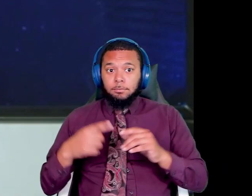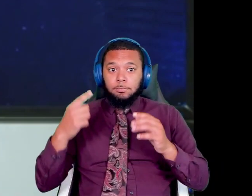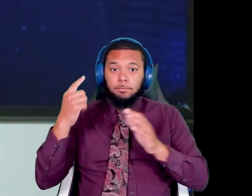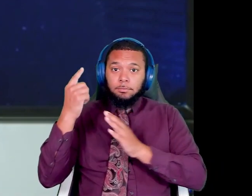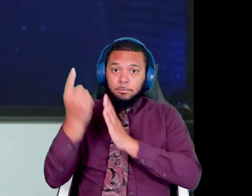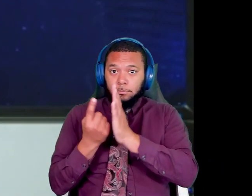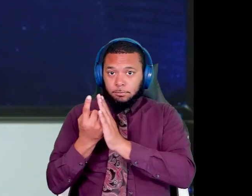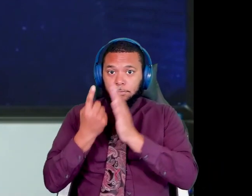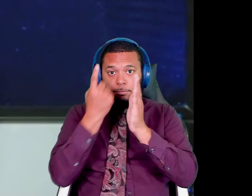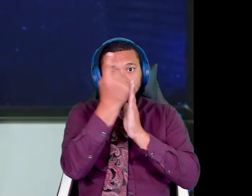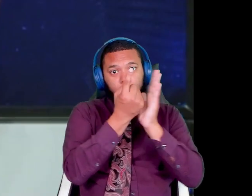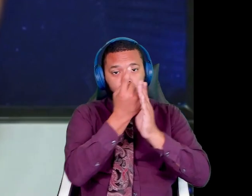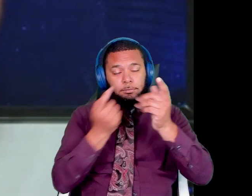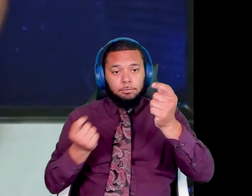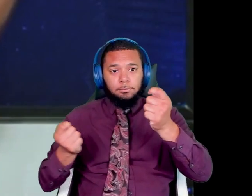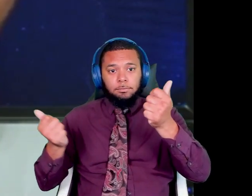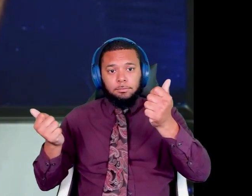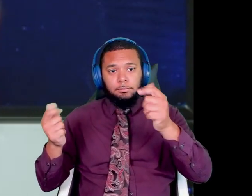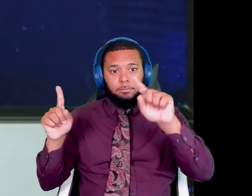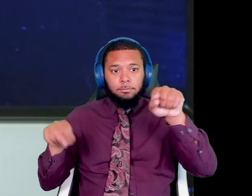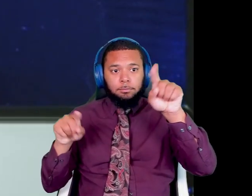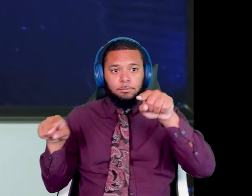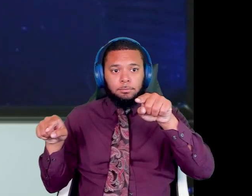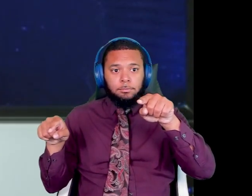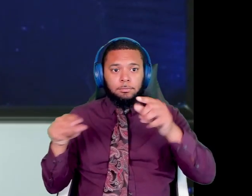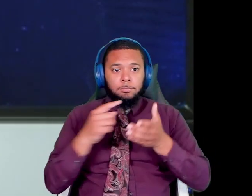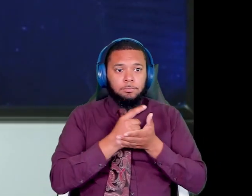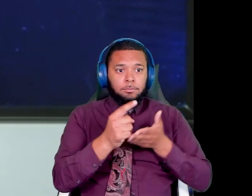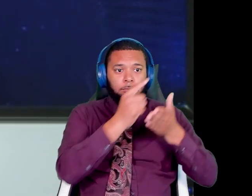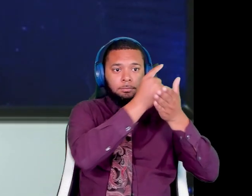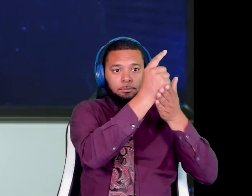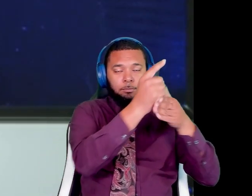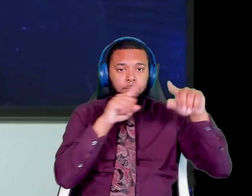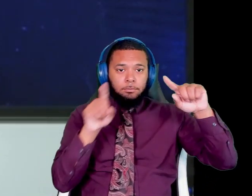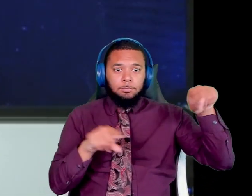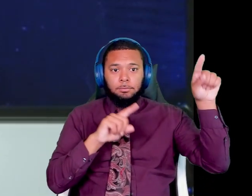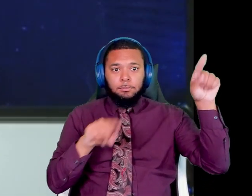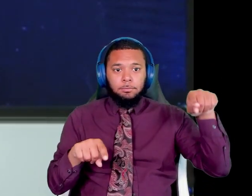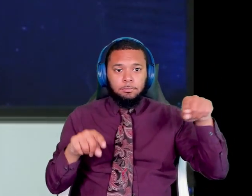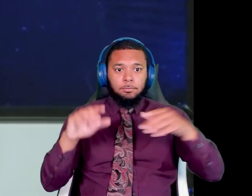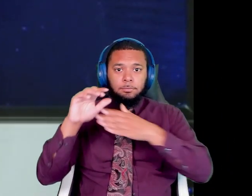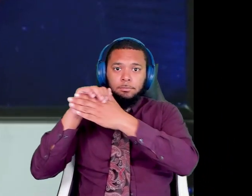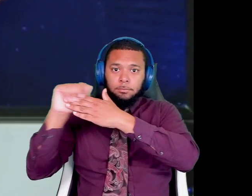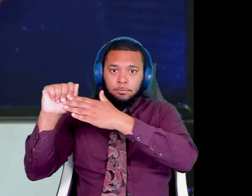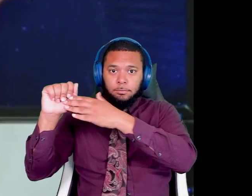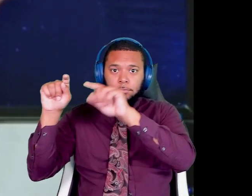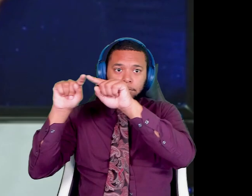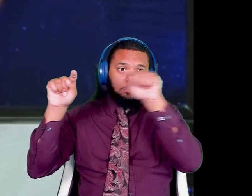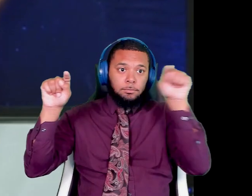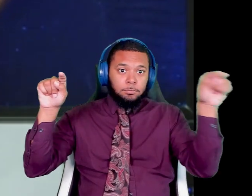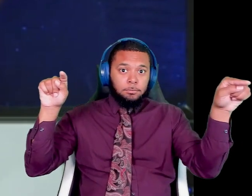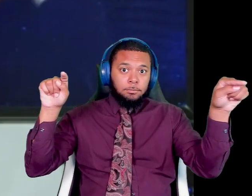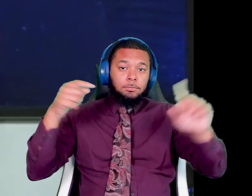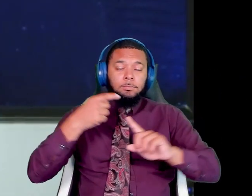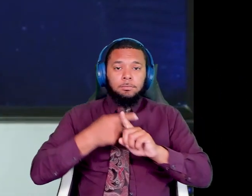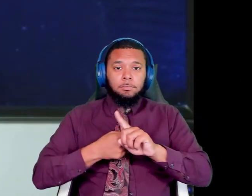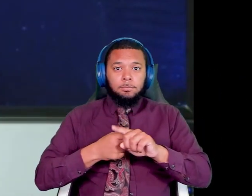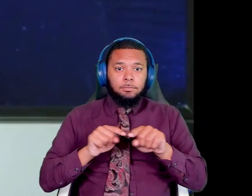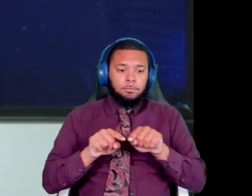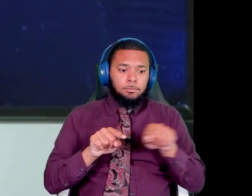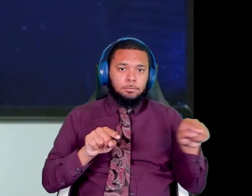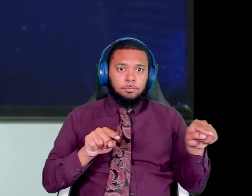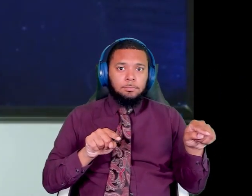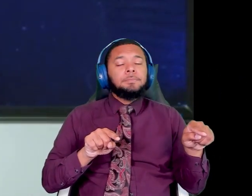hours cancel, these weeks cancel. I end up with dollars in the top and months in the bottom, and